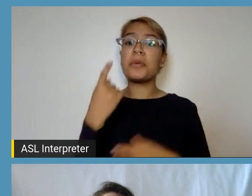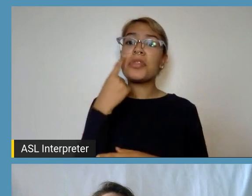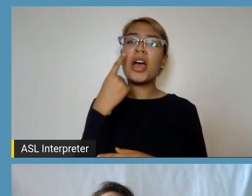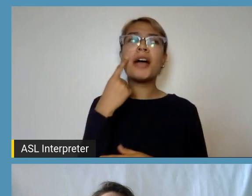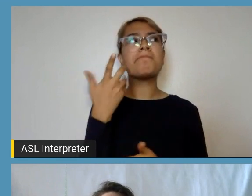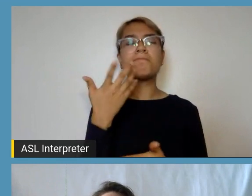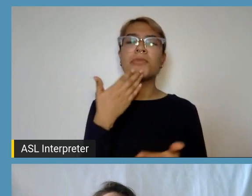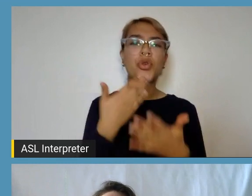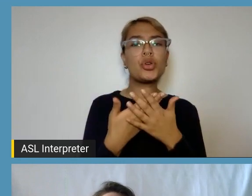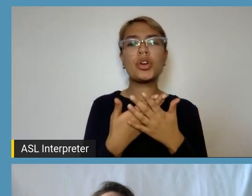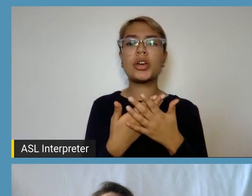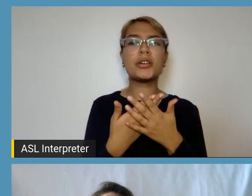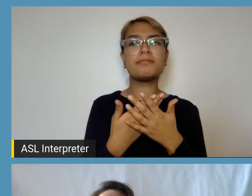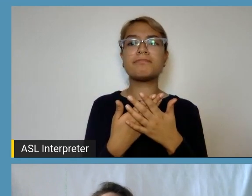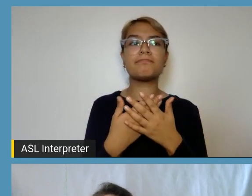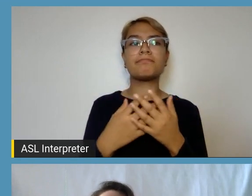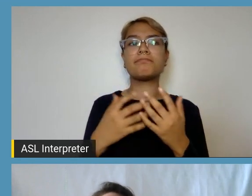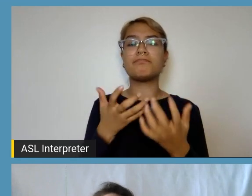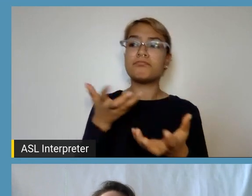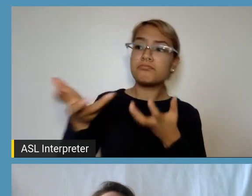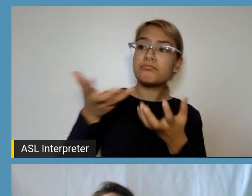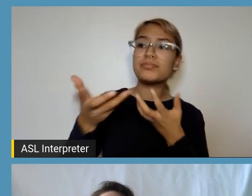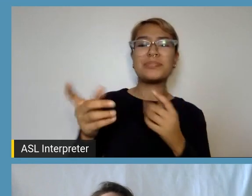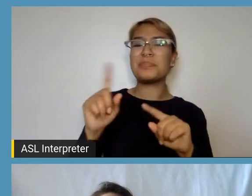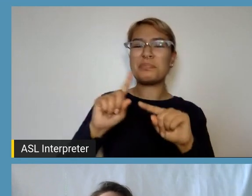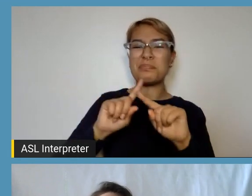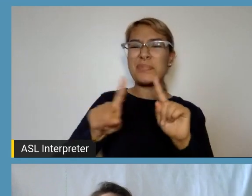engagement and hasn't yet through our regular channels.